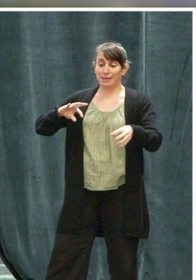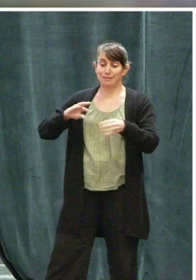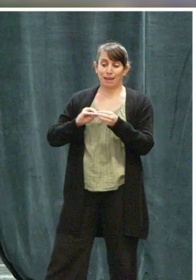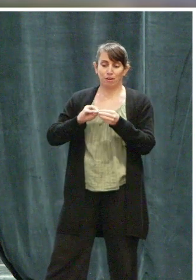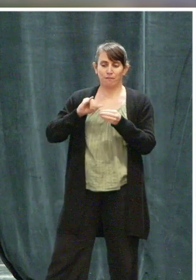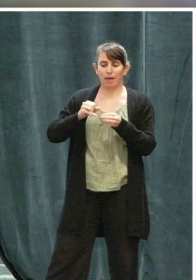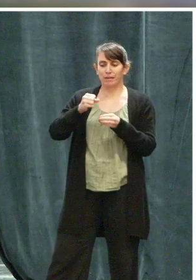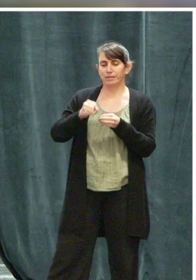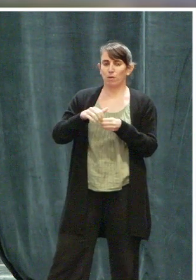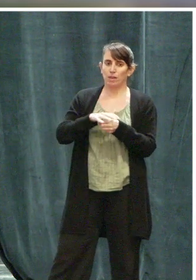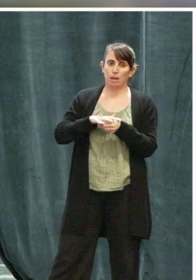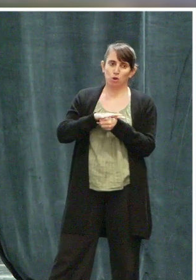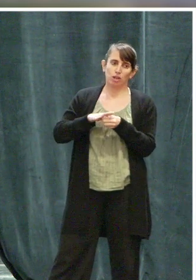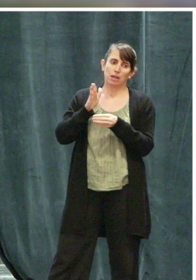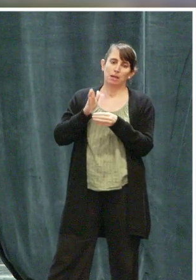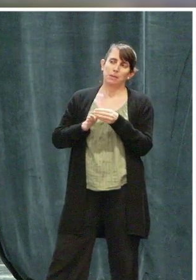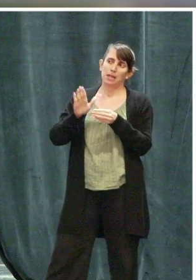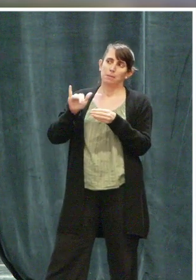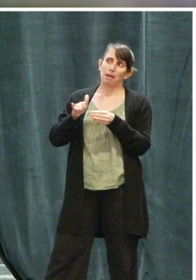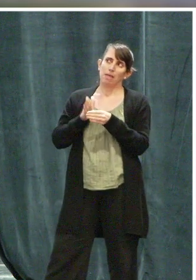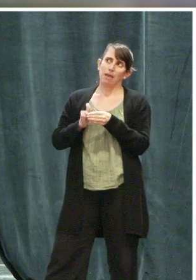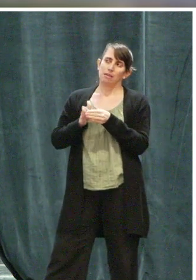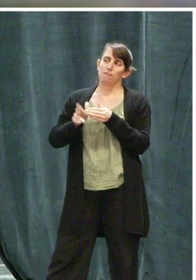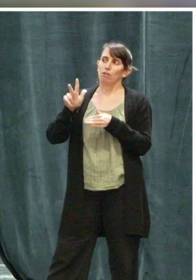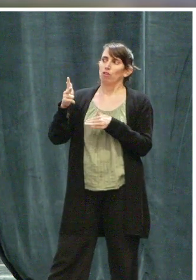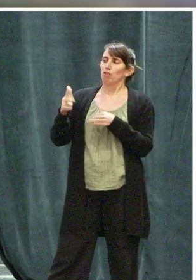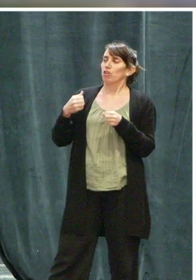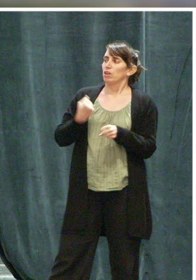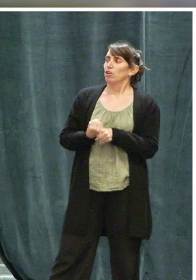South neighborhood being completed by the end of the third year.